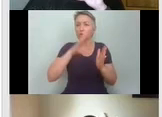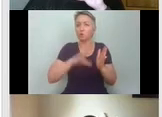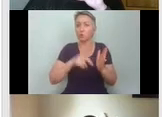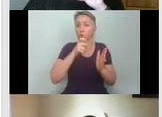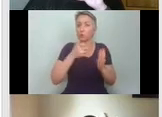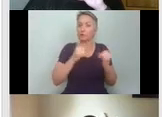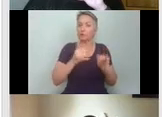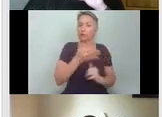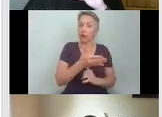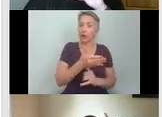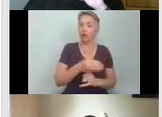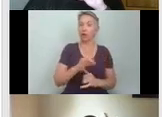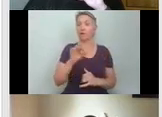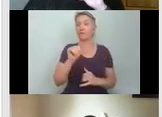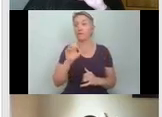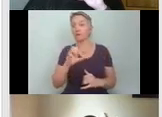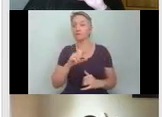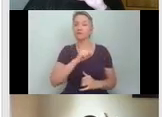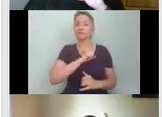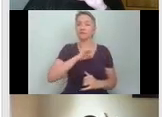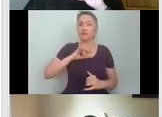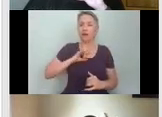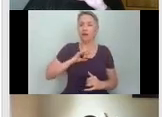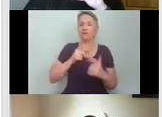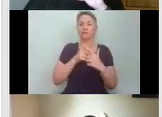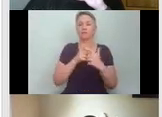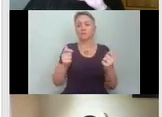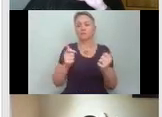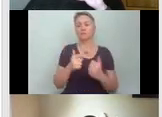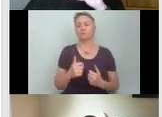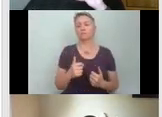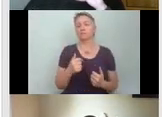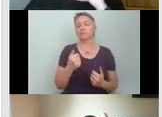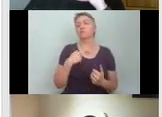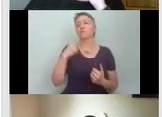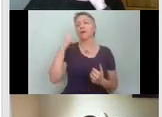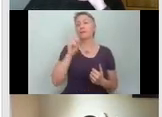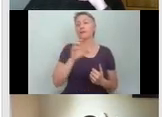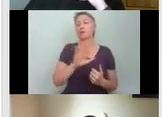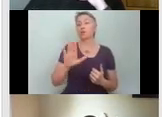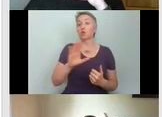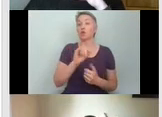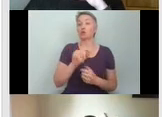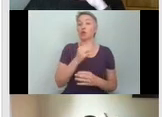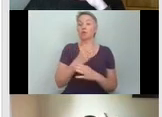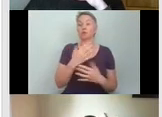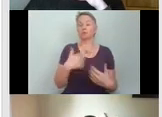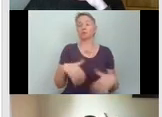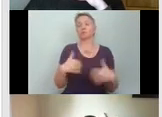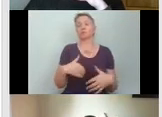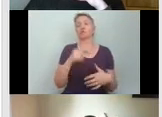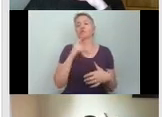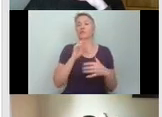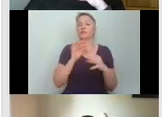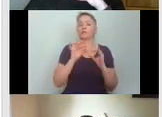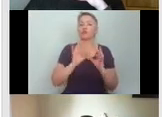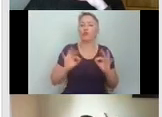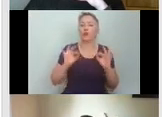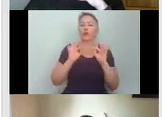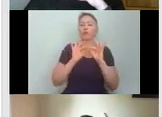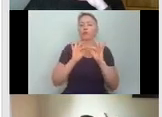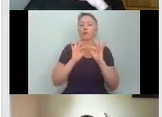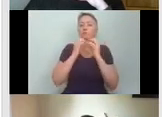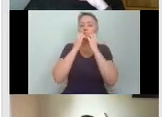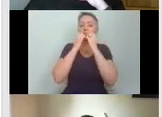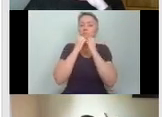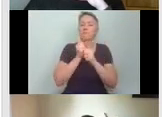and staff. And, you know, I just think that your jobs are critical to ensuring that employees feel